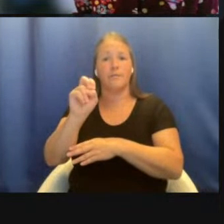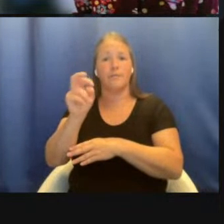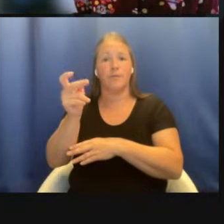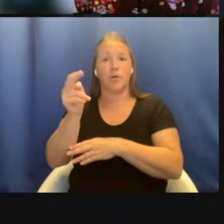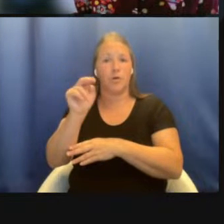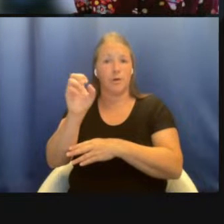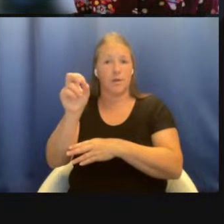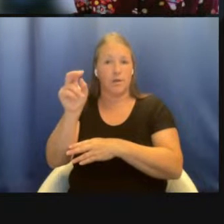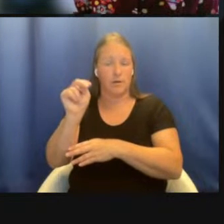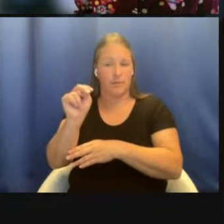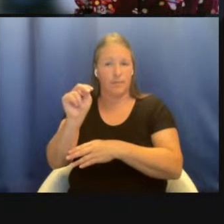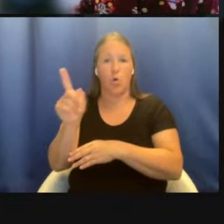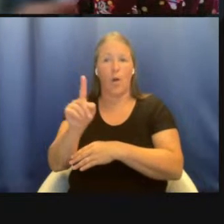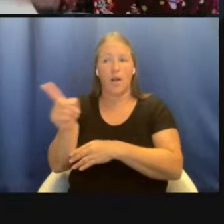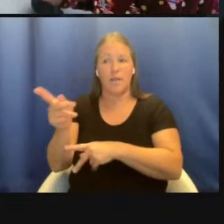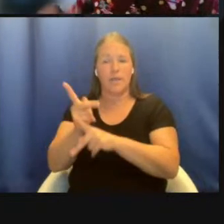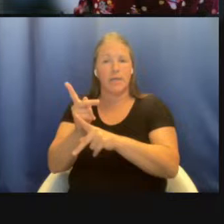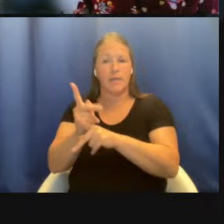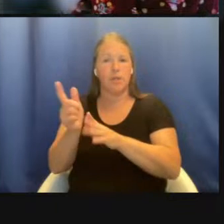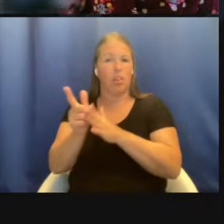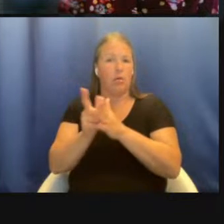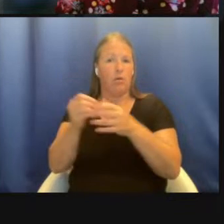gentleman, though, of leisure.